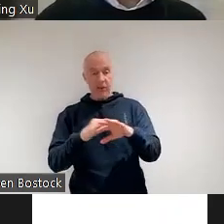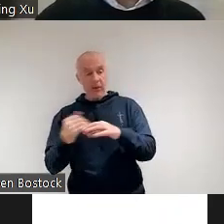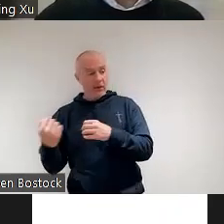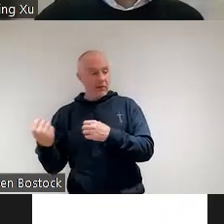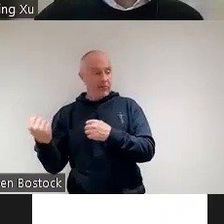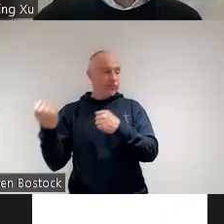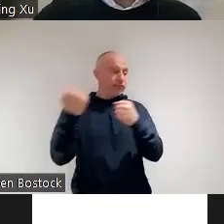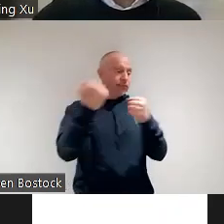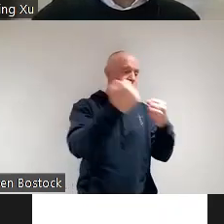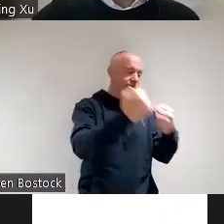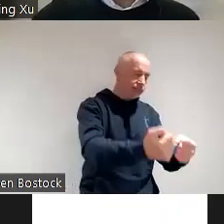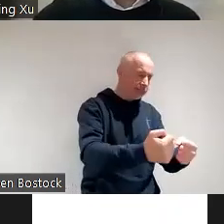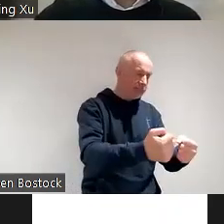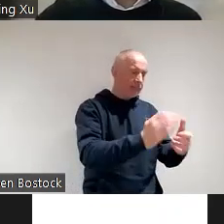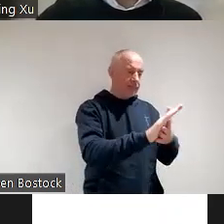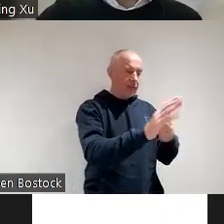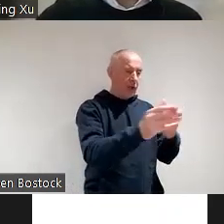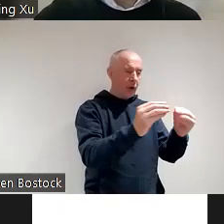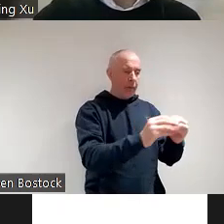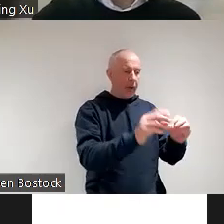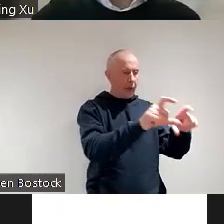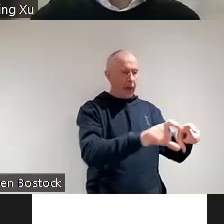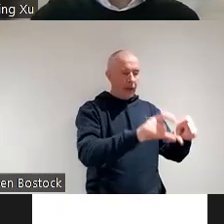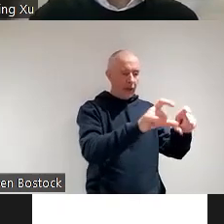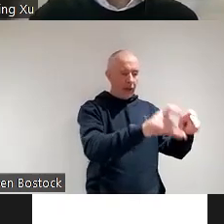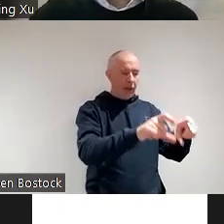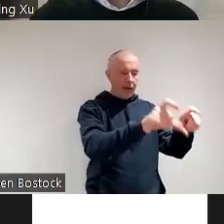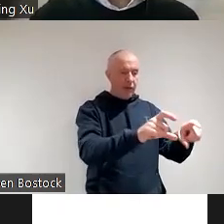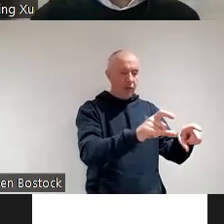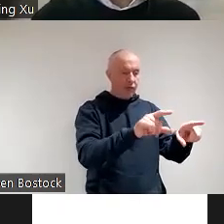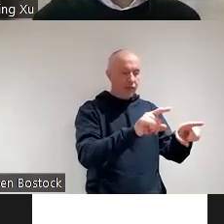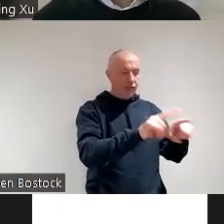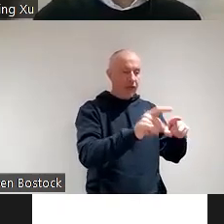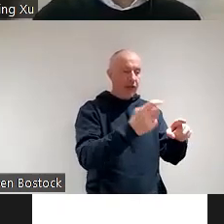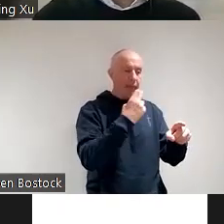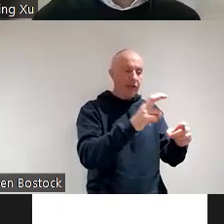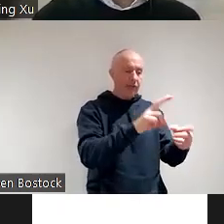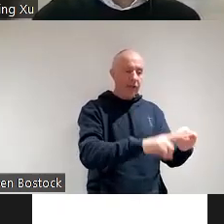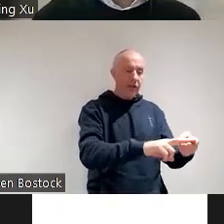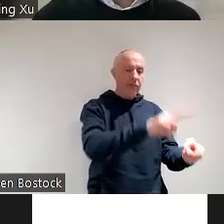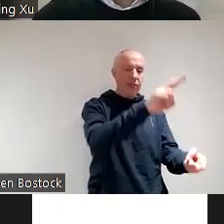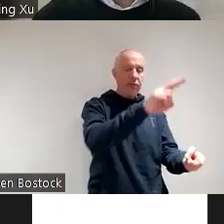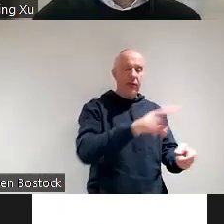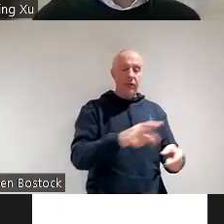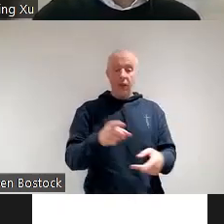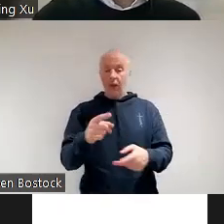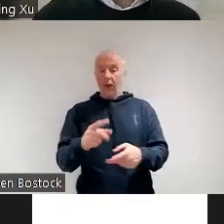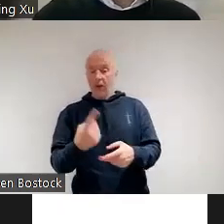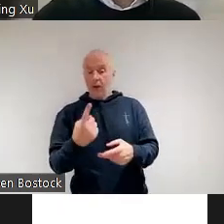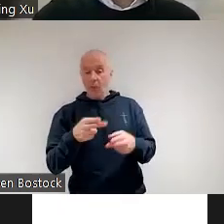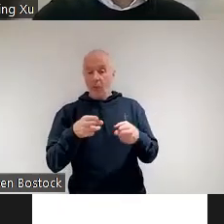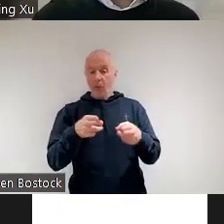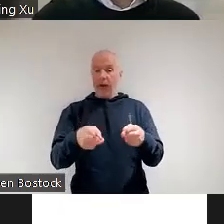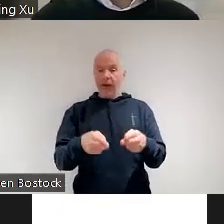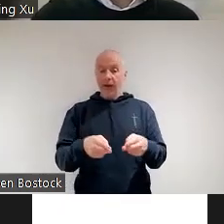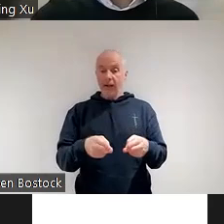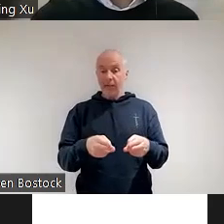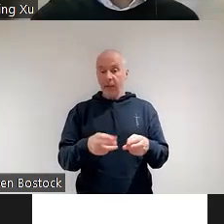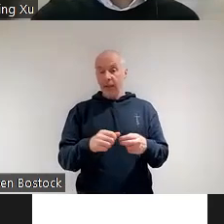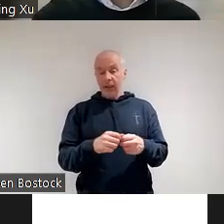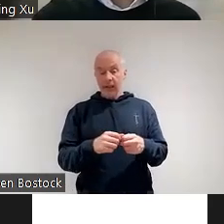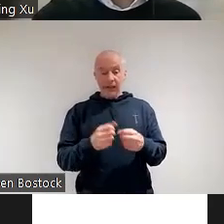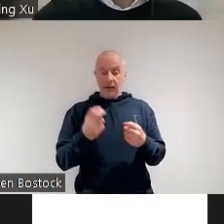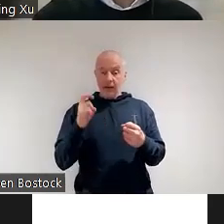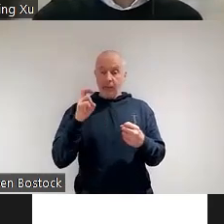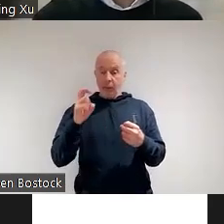and stay there for a long time to trying to get top up. So one of the way to do it is sometimes they have to stay somewhere for 10 minutes or